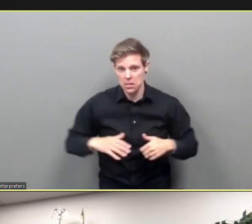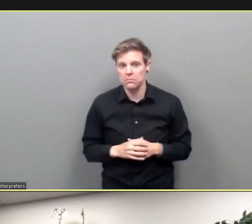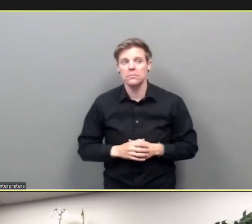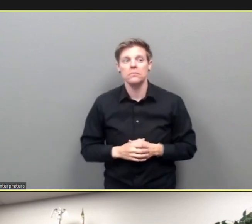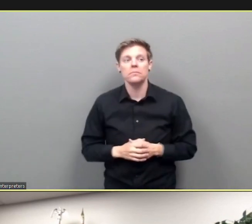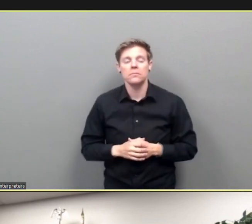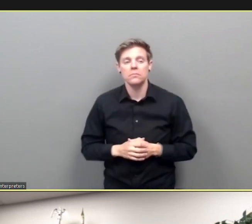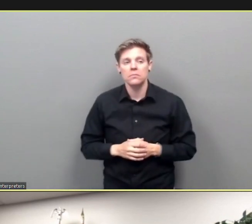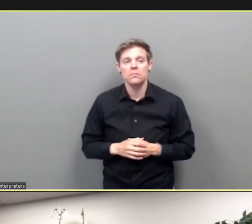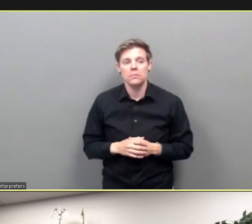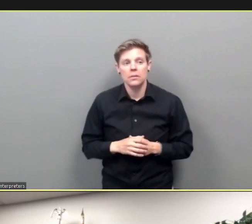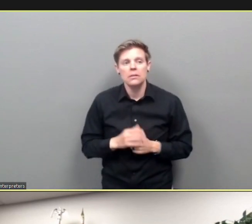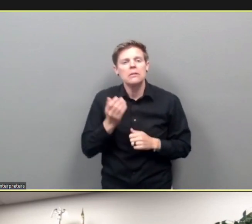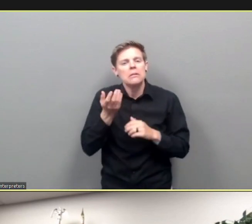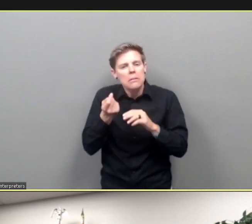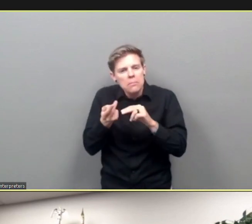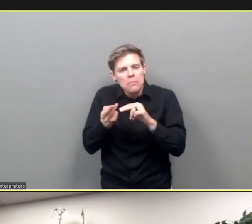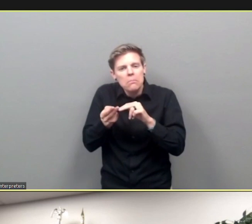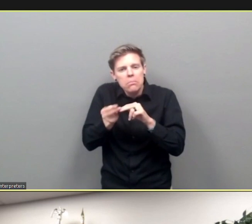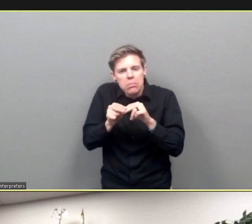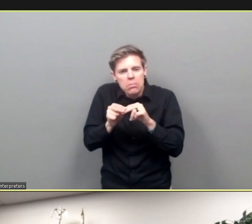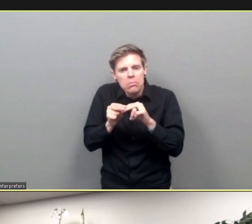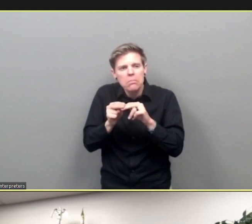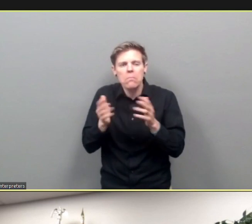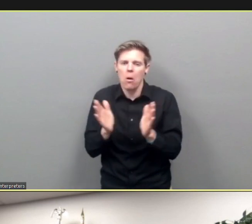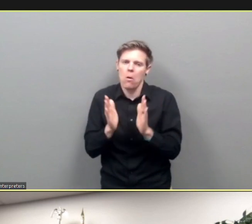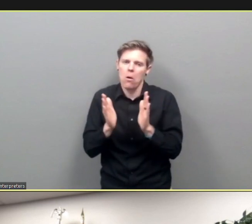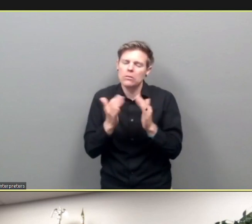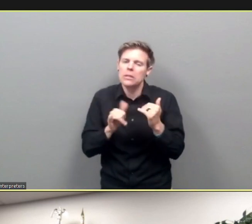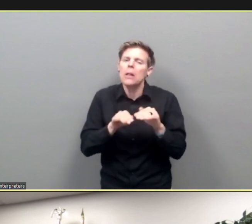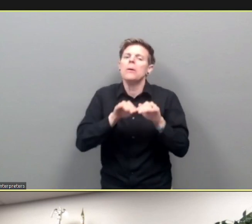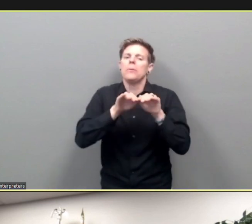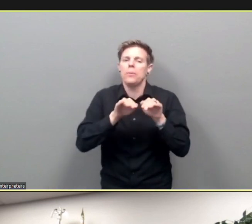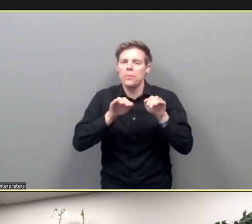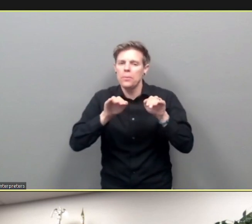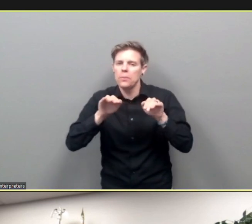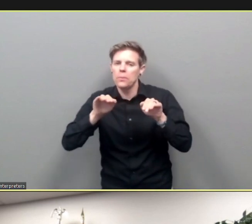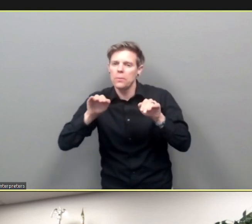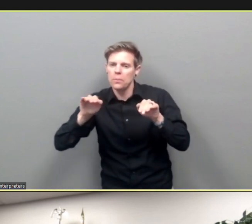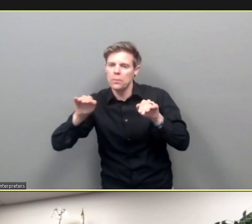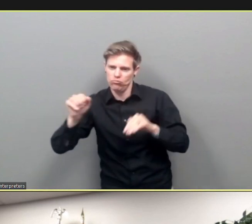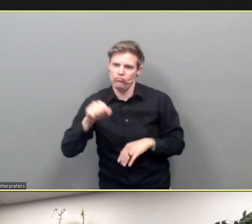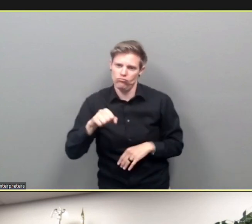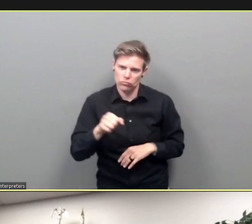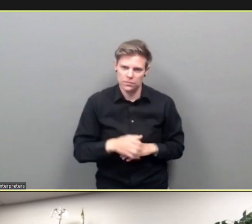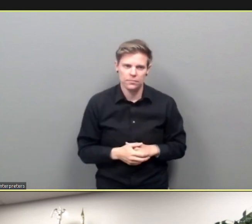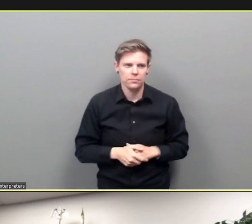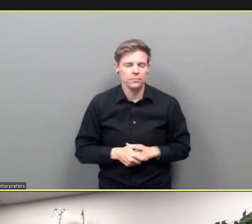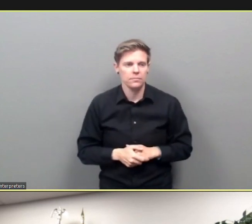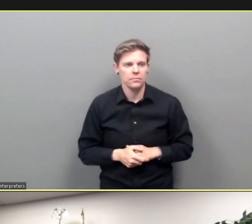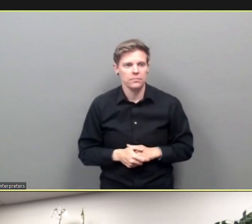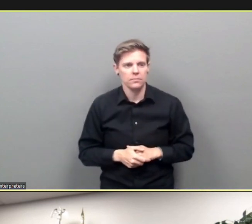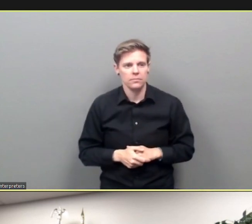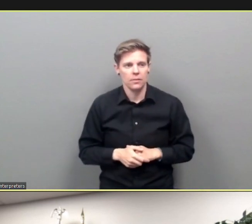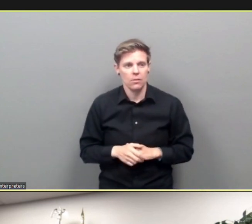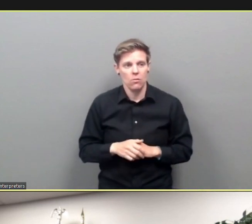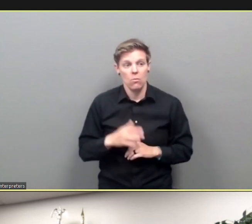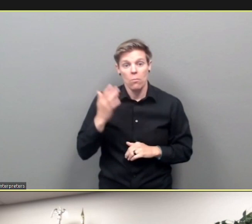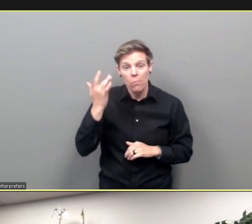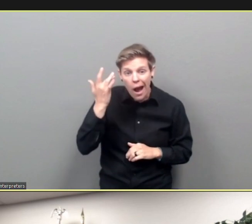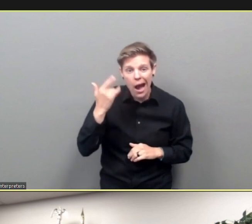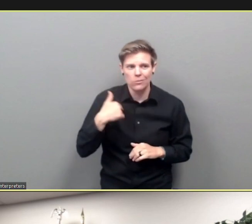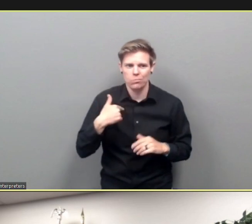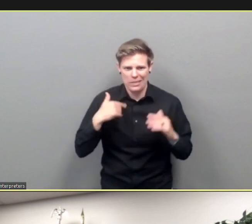slight incline, and then it appears to be stable as well. And we really attribute this to our high vaccination coverage